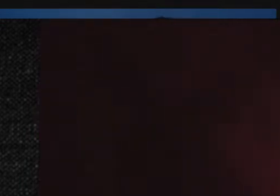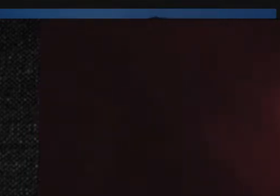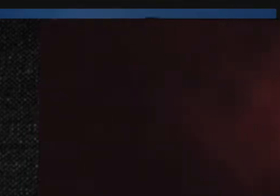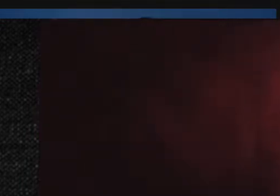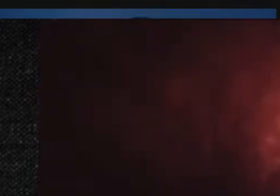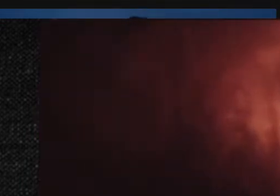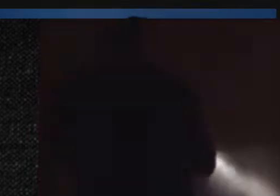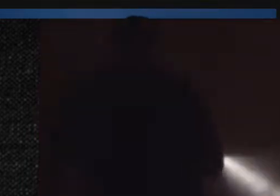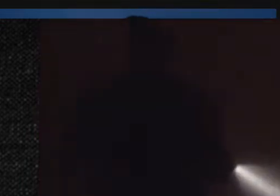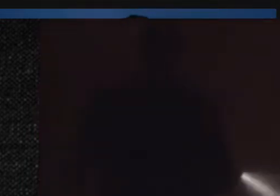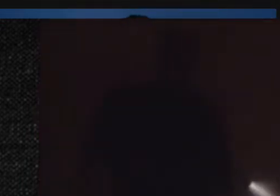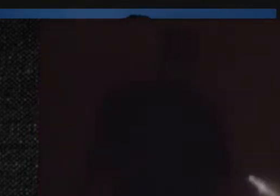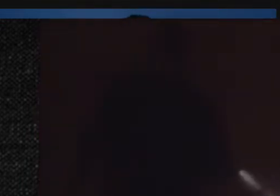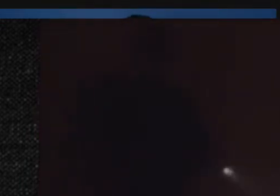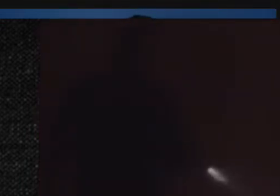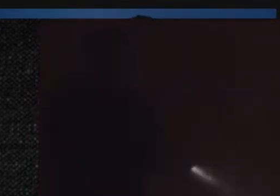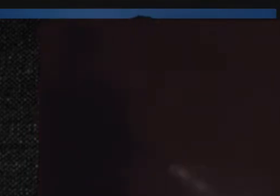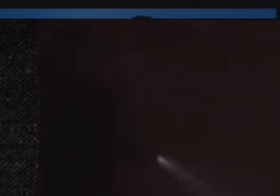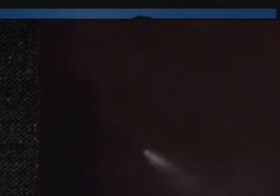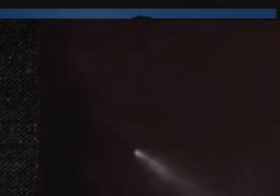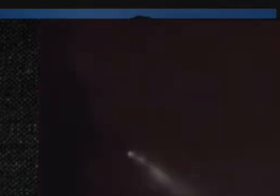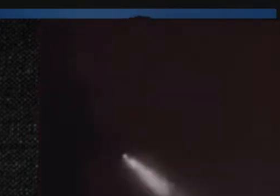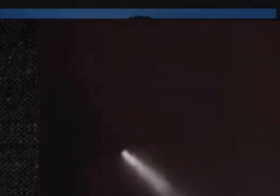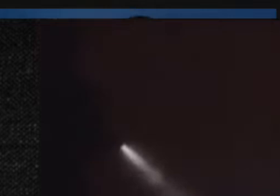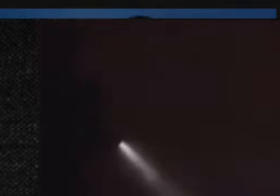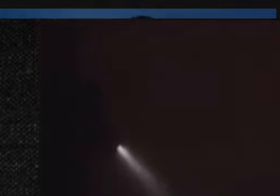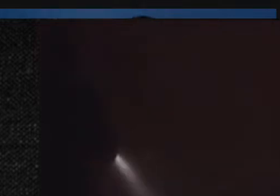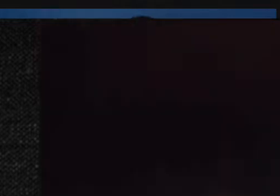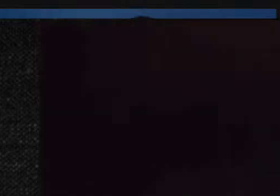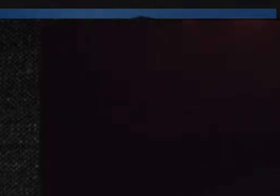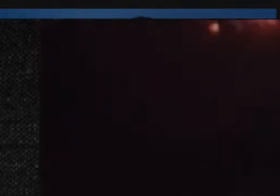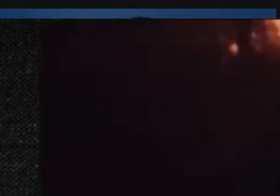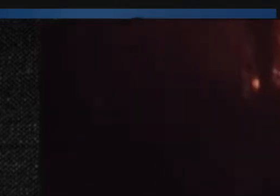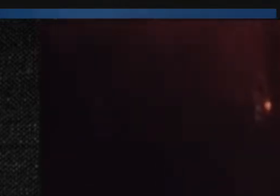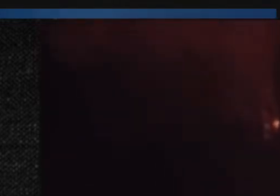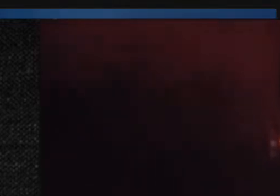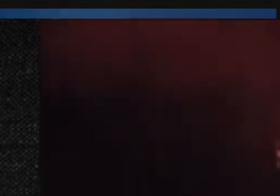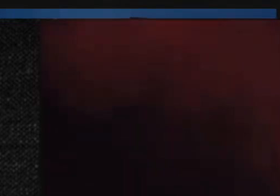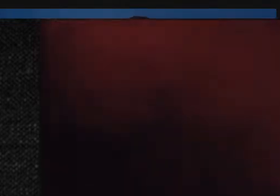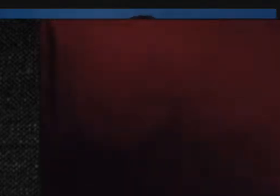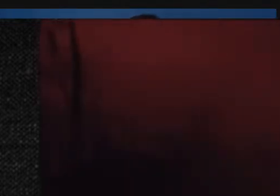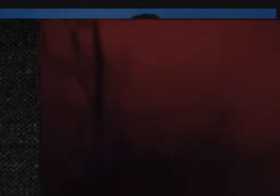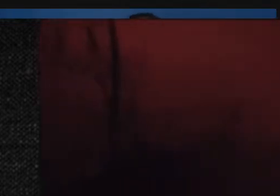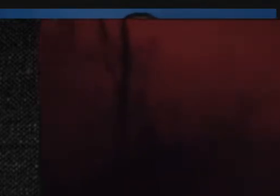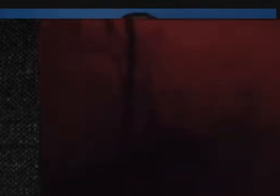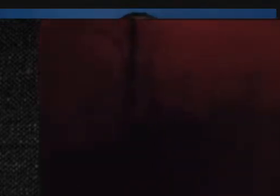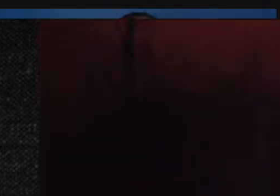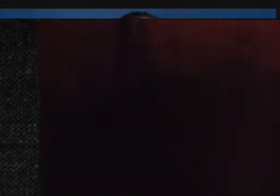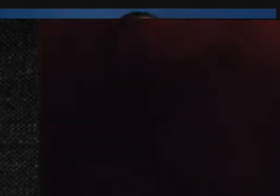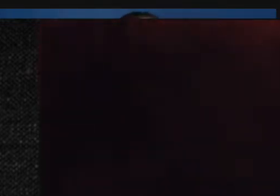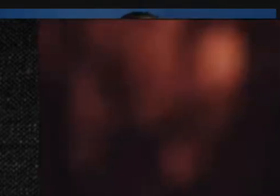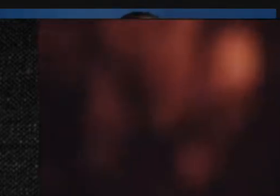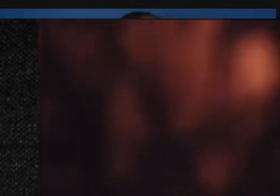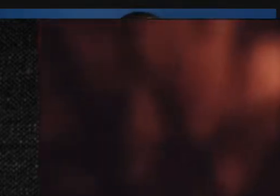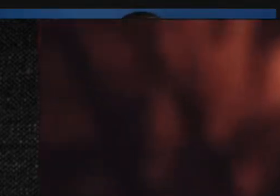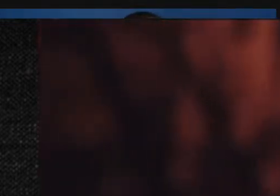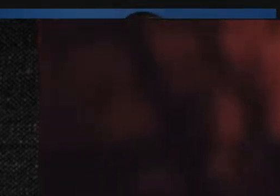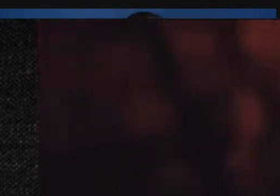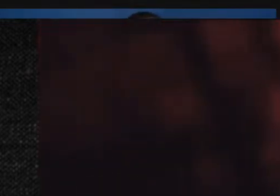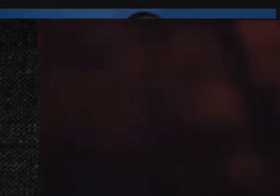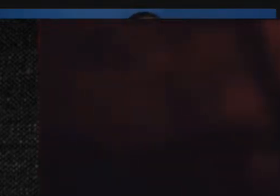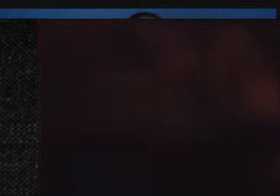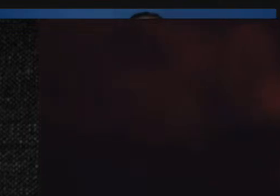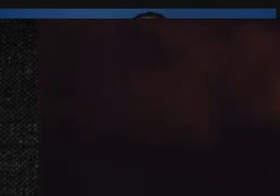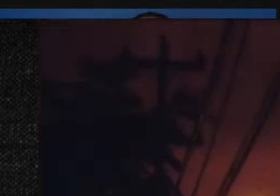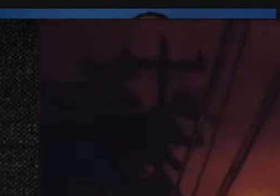first 3 weeks of the eruption here in Hawaii, crazy things would happen in the middle of the night. A new fissure would open up and it would threaten a new